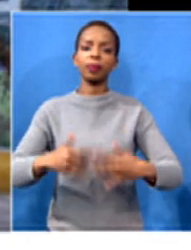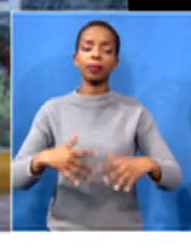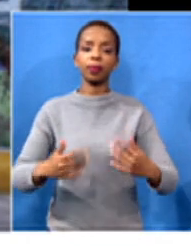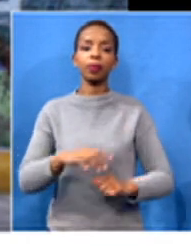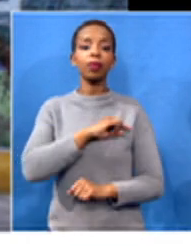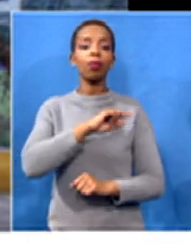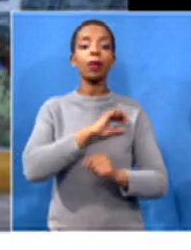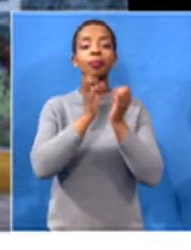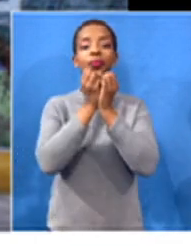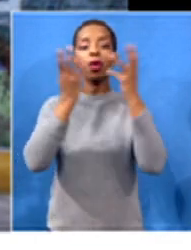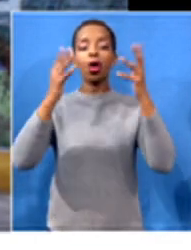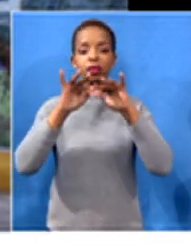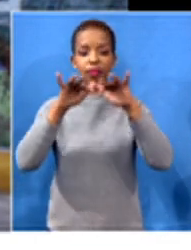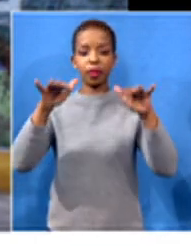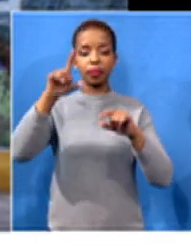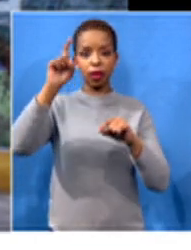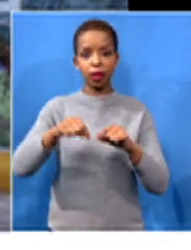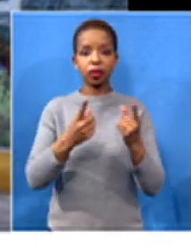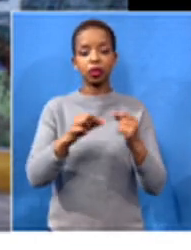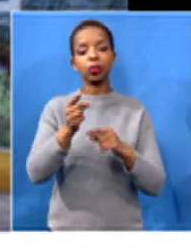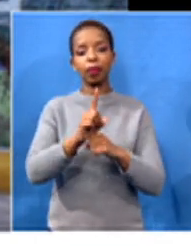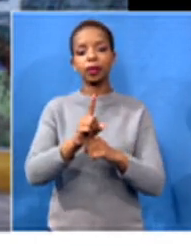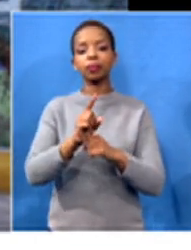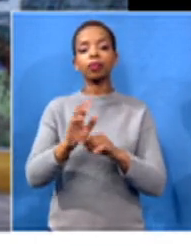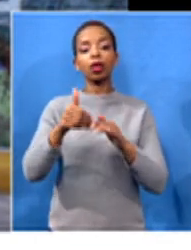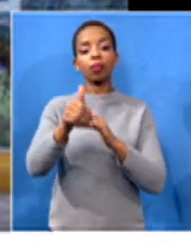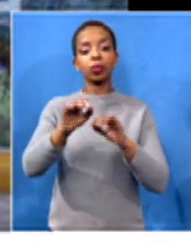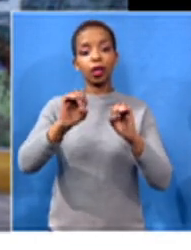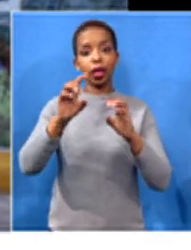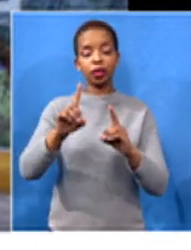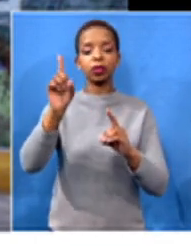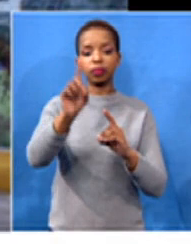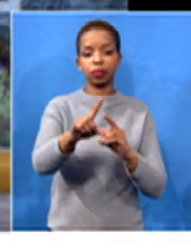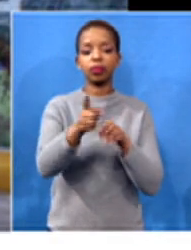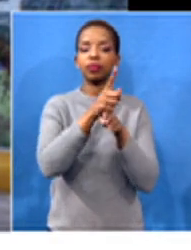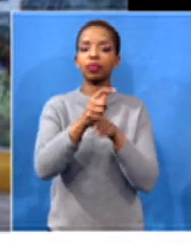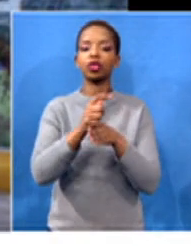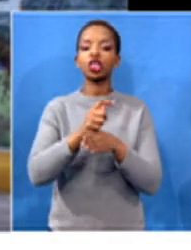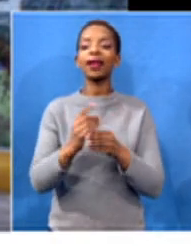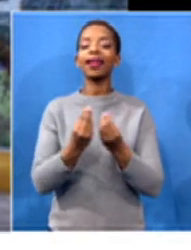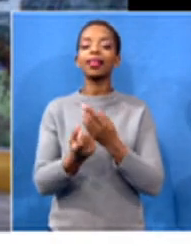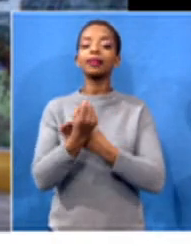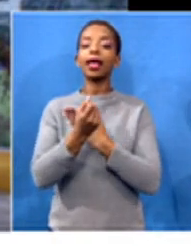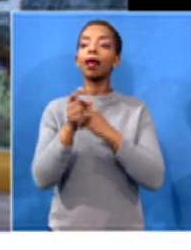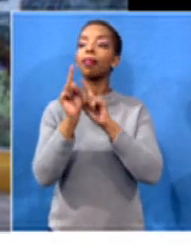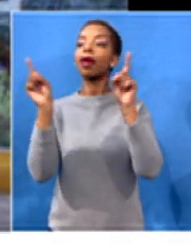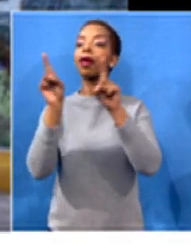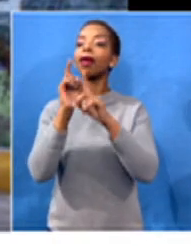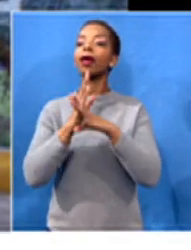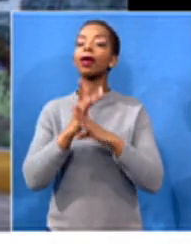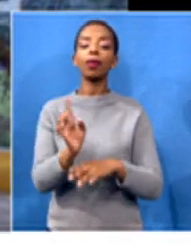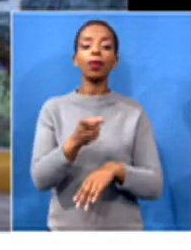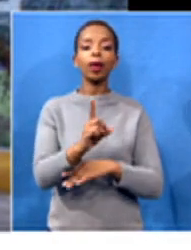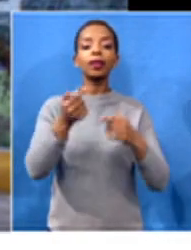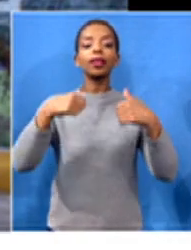post-school training that ups their capability, to prepare them for work. And we really have very little idea of what's